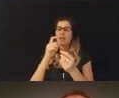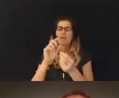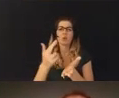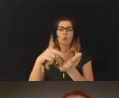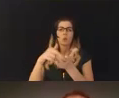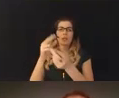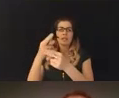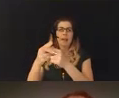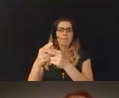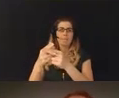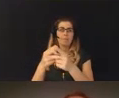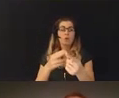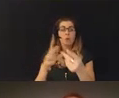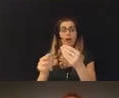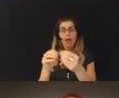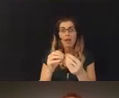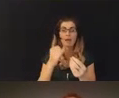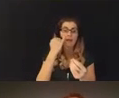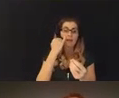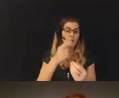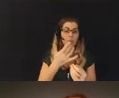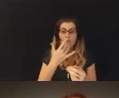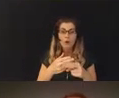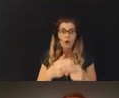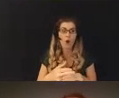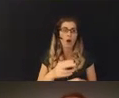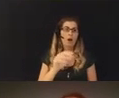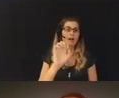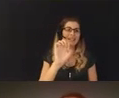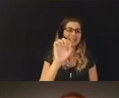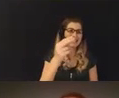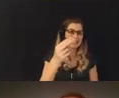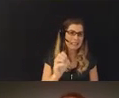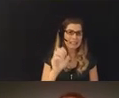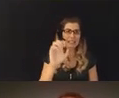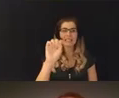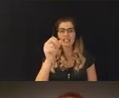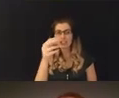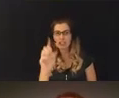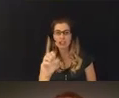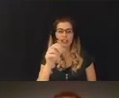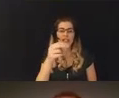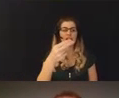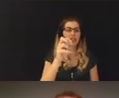yourself. So if you want to add your pronouns, you can go ahead and do that now, or maybe you came in with the wrong name or